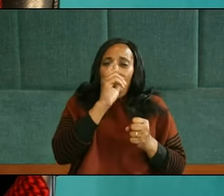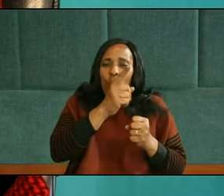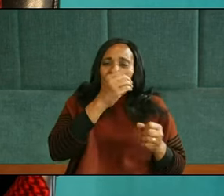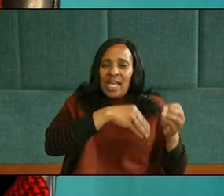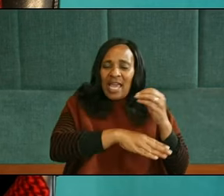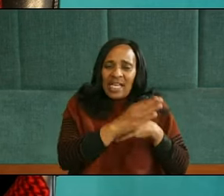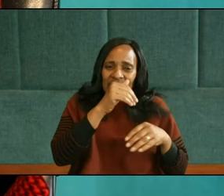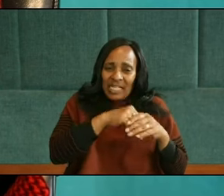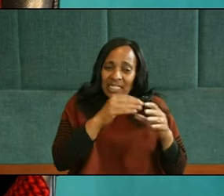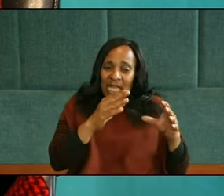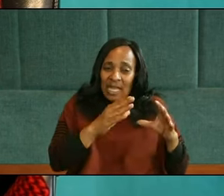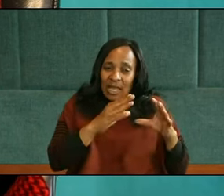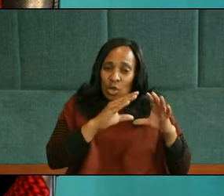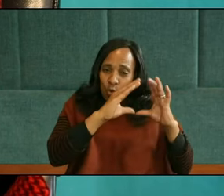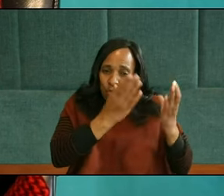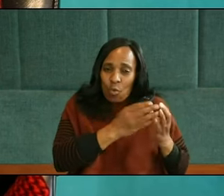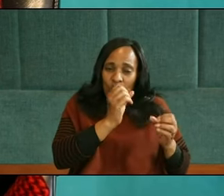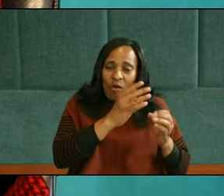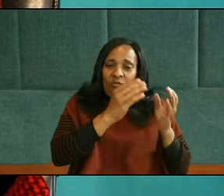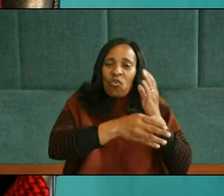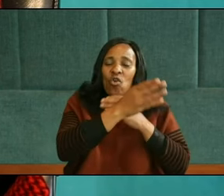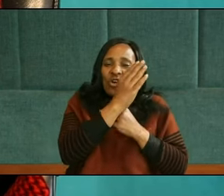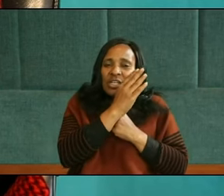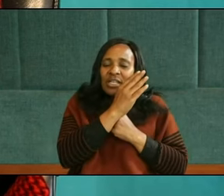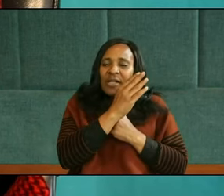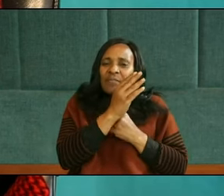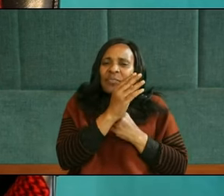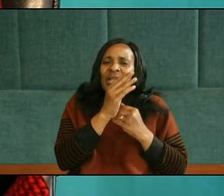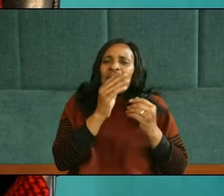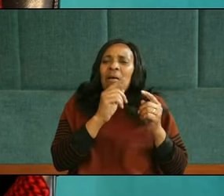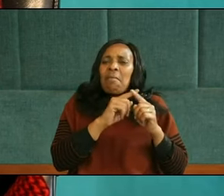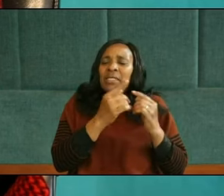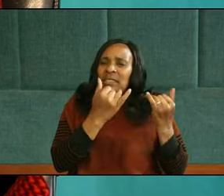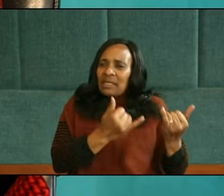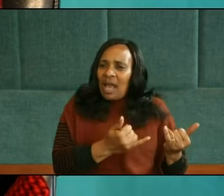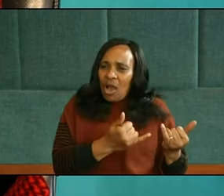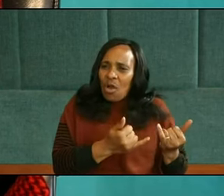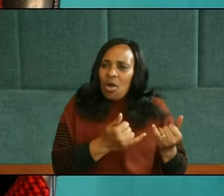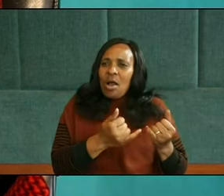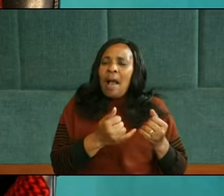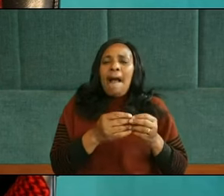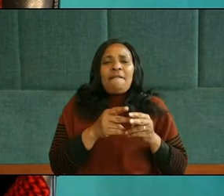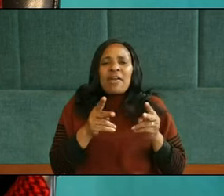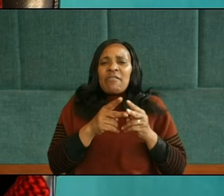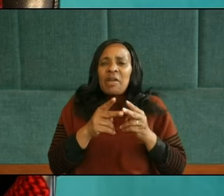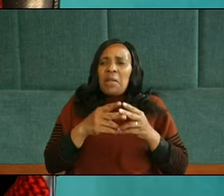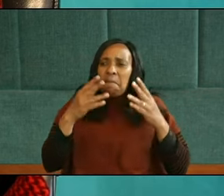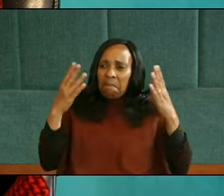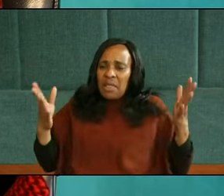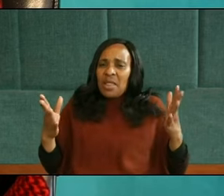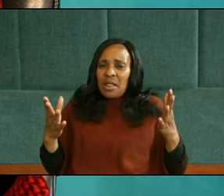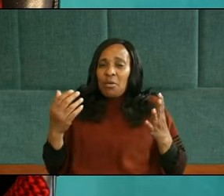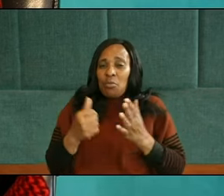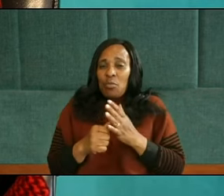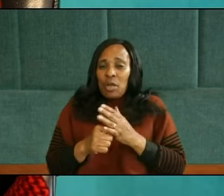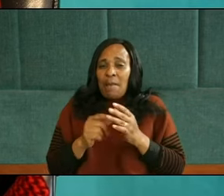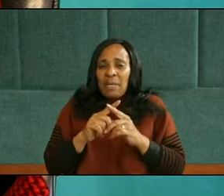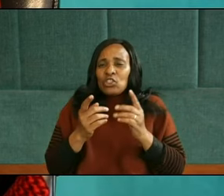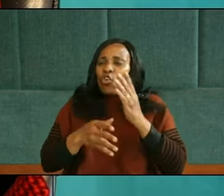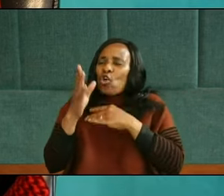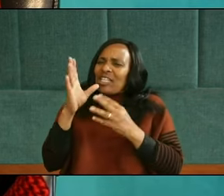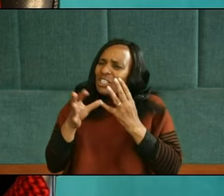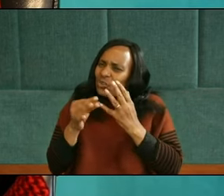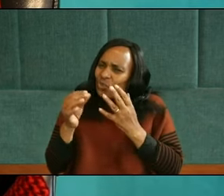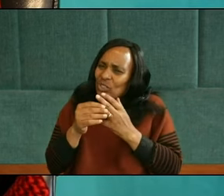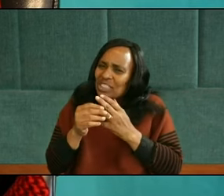the assembly of the Lord till the 10th generation. So that it was such a big curse, deal. Yes. And yet God is still choosing